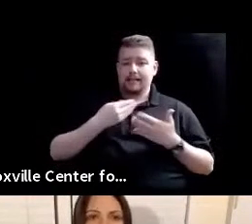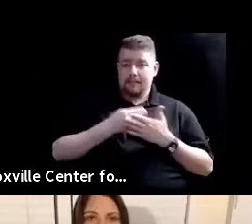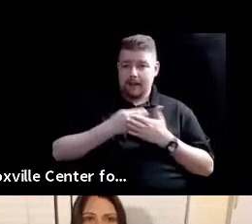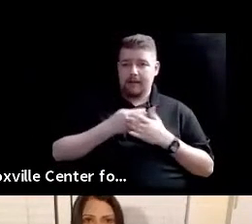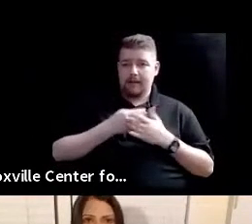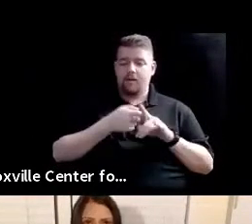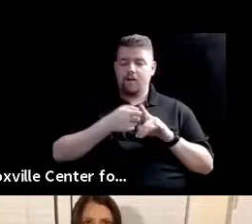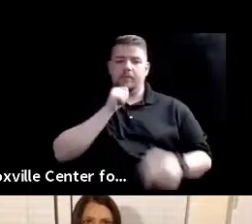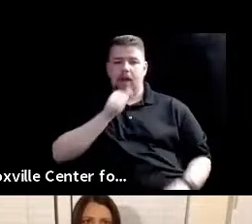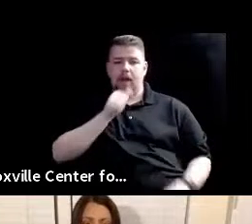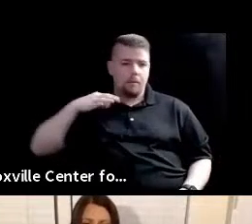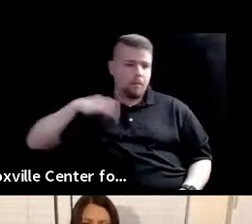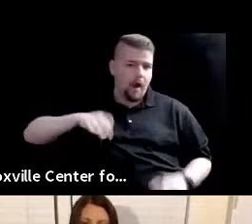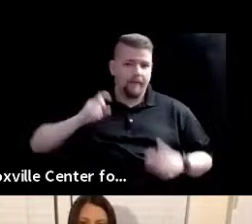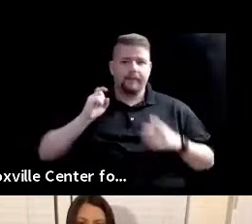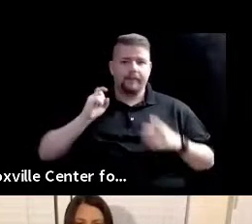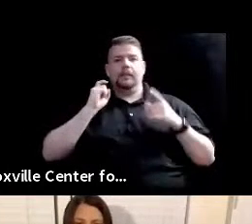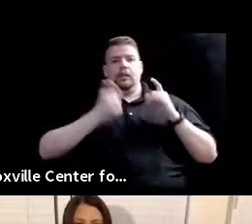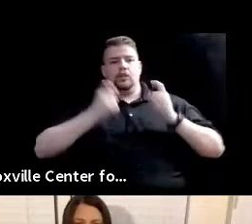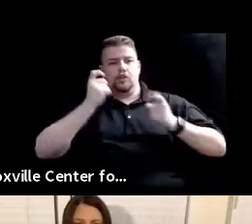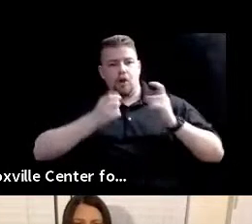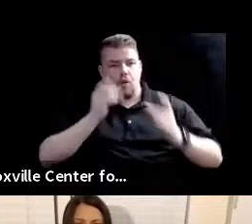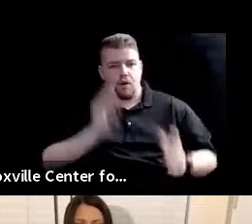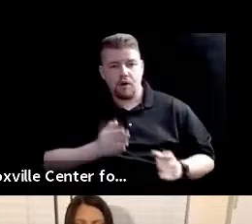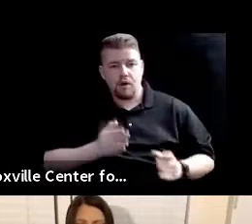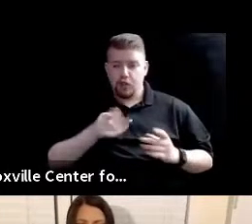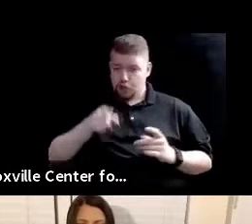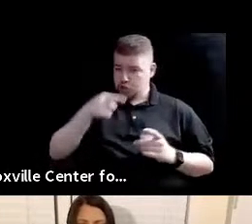from nonprofits, donors, things like that. Do you